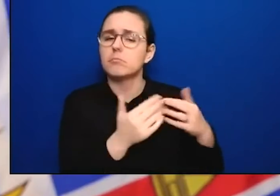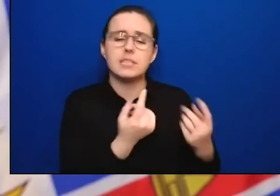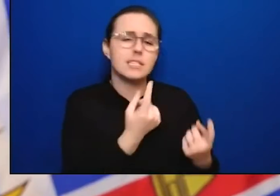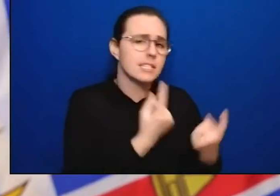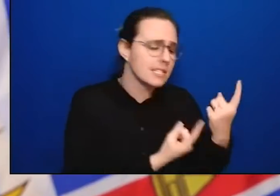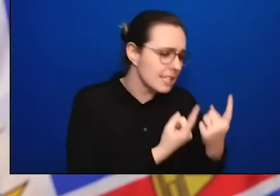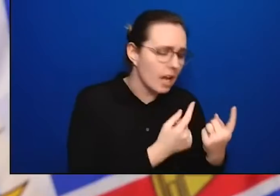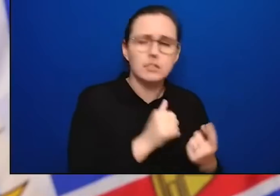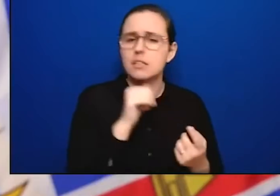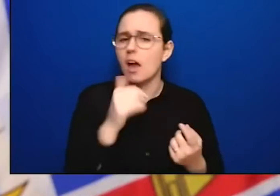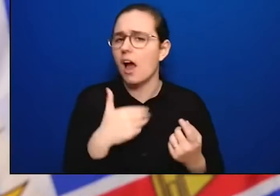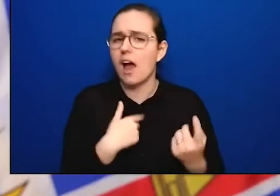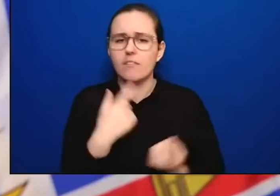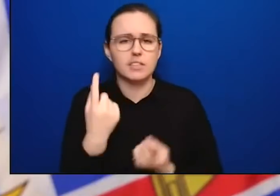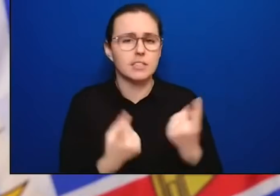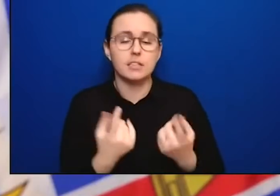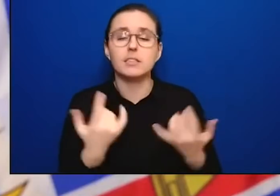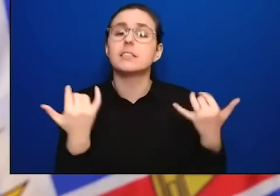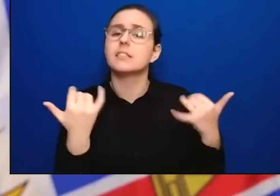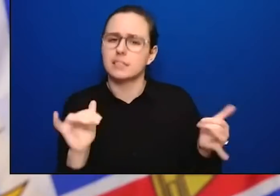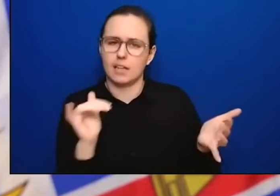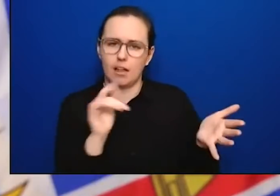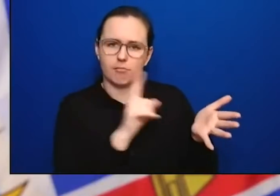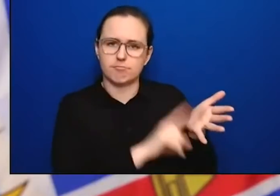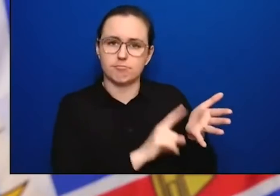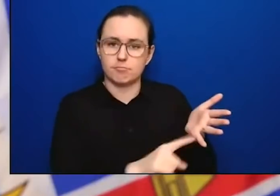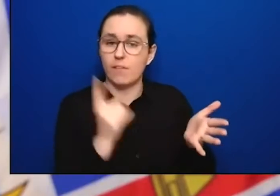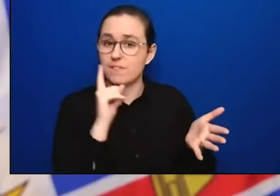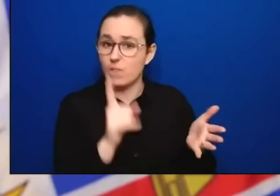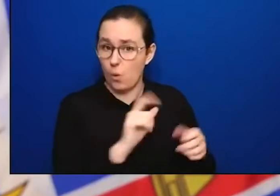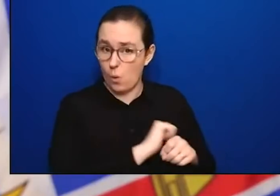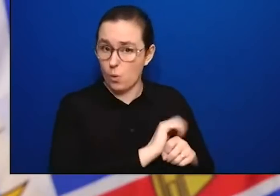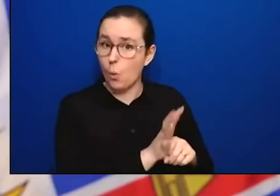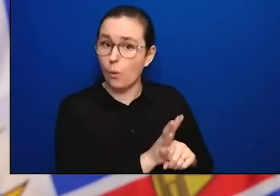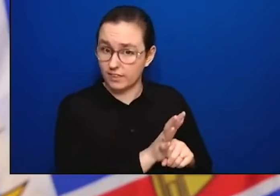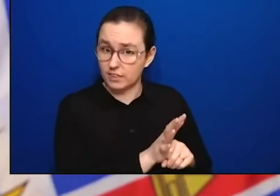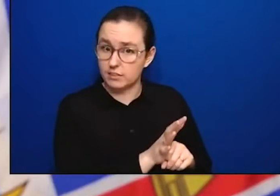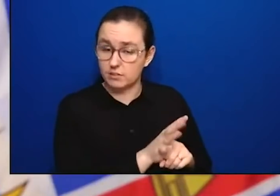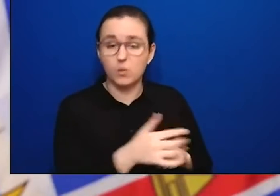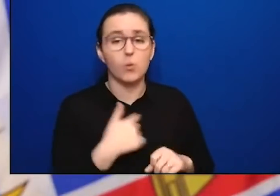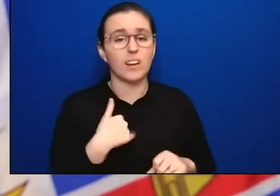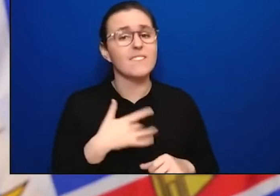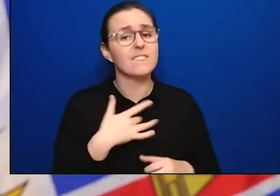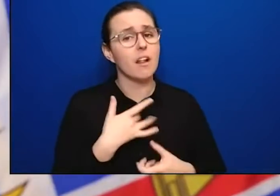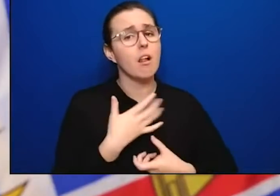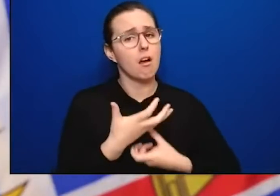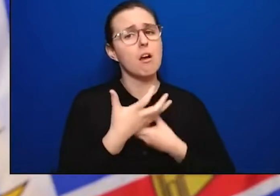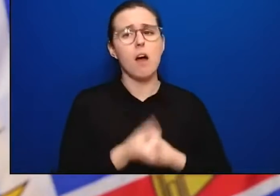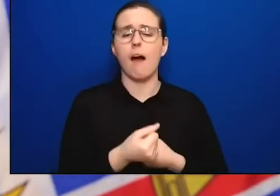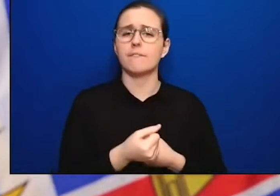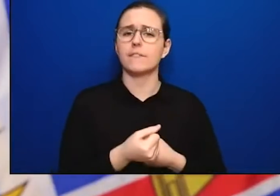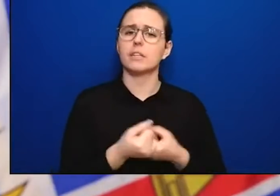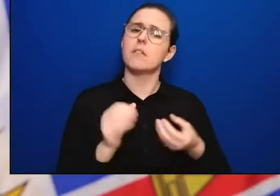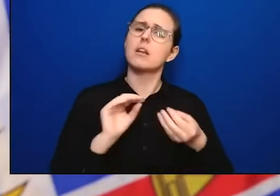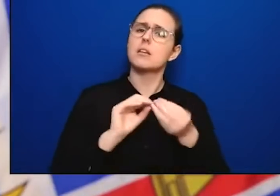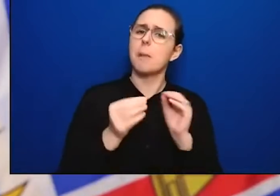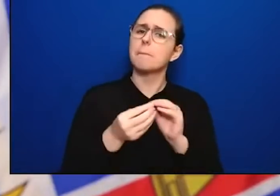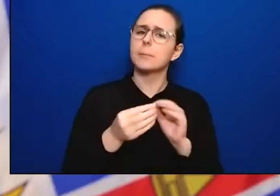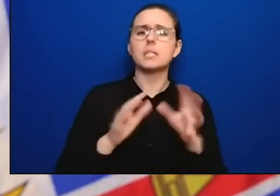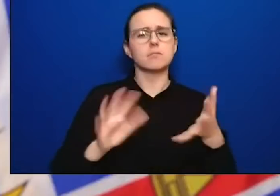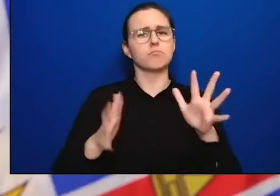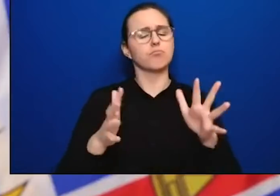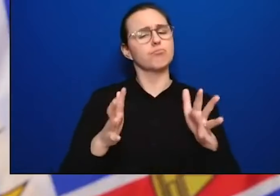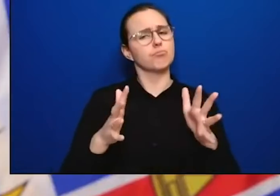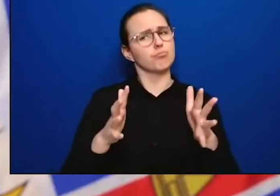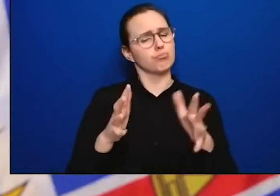community, whether it's related to whether they have a test or not, is investigated for COVID. So we are confident